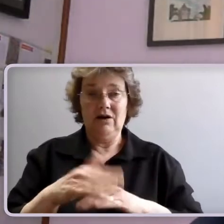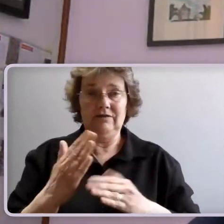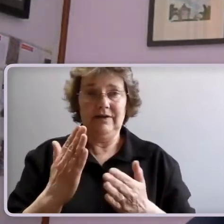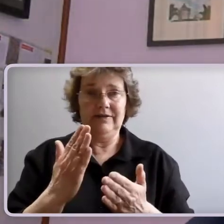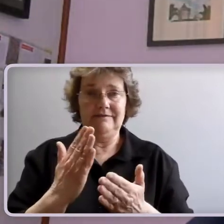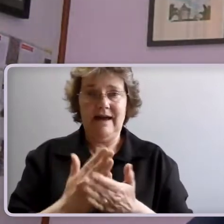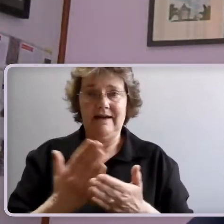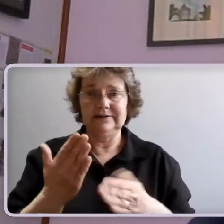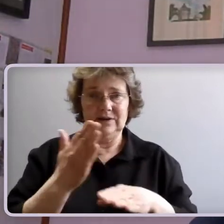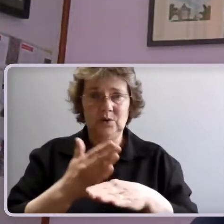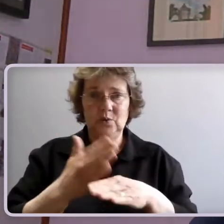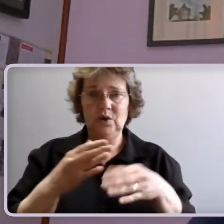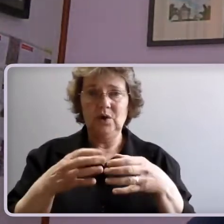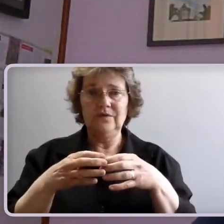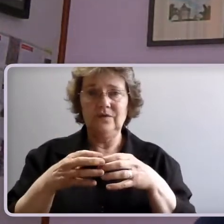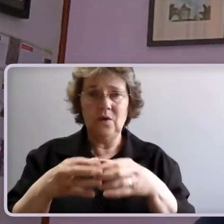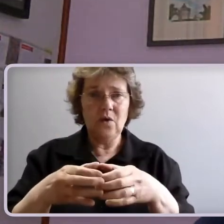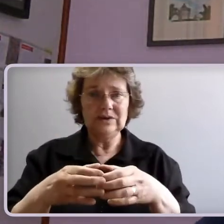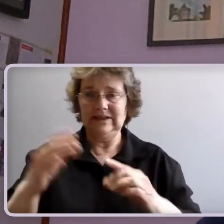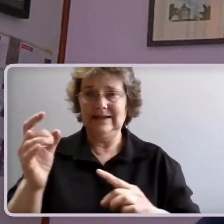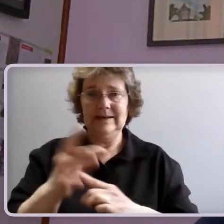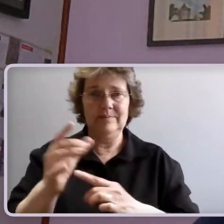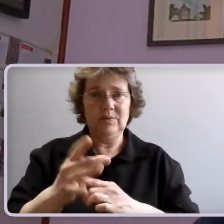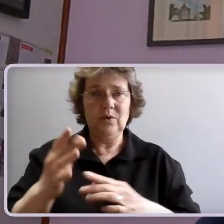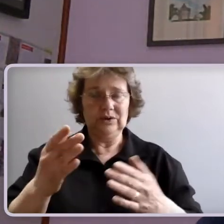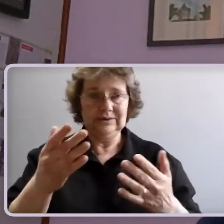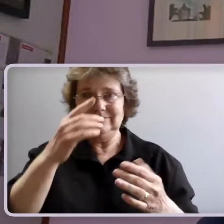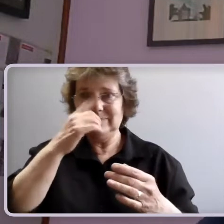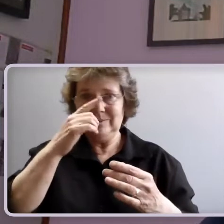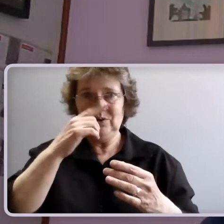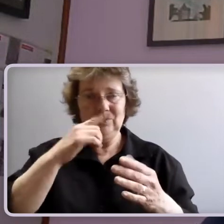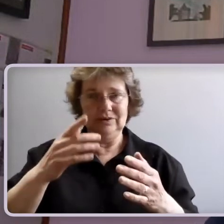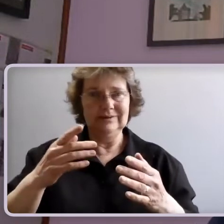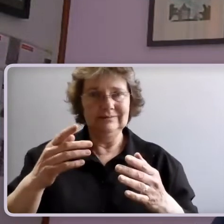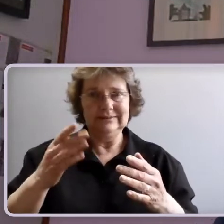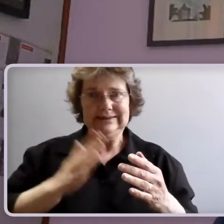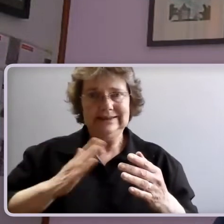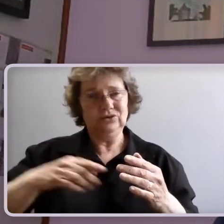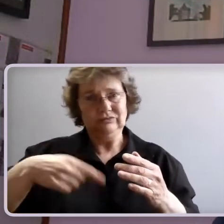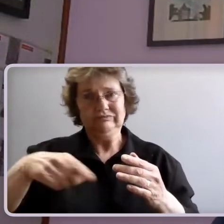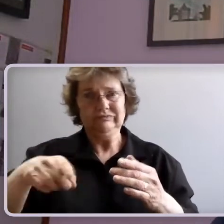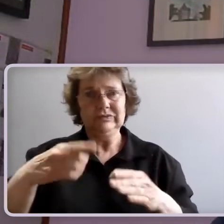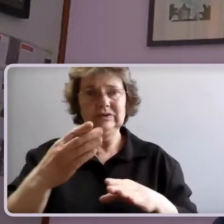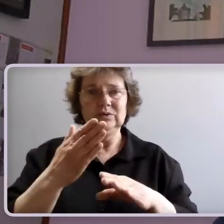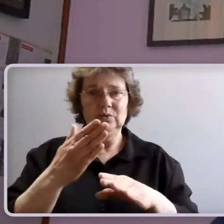workforce, essential workers, are mainly bearing the brunt of a lot of